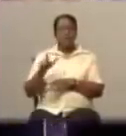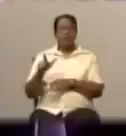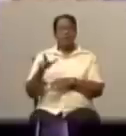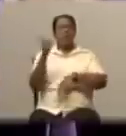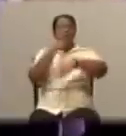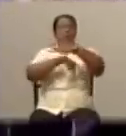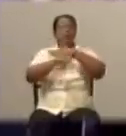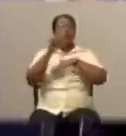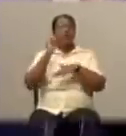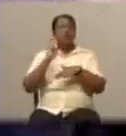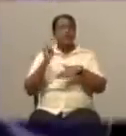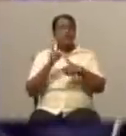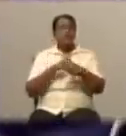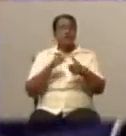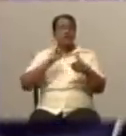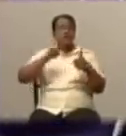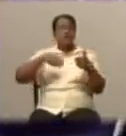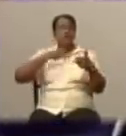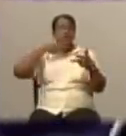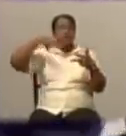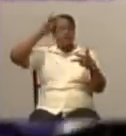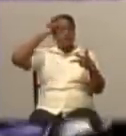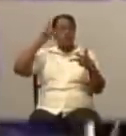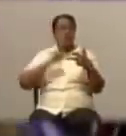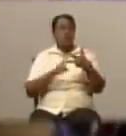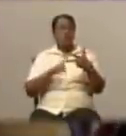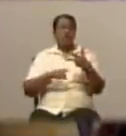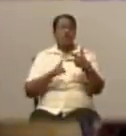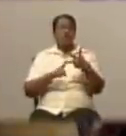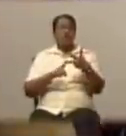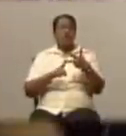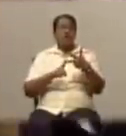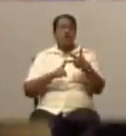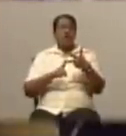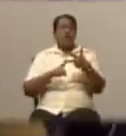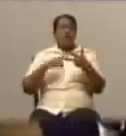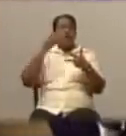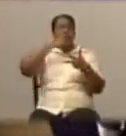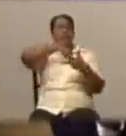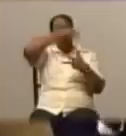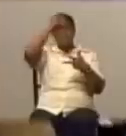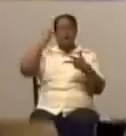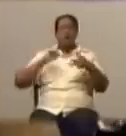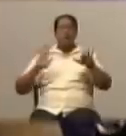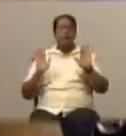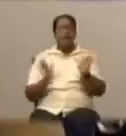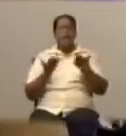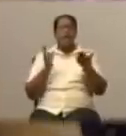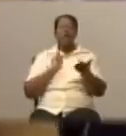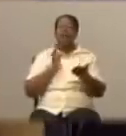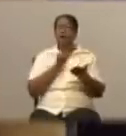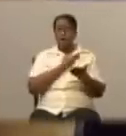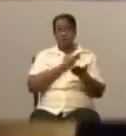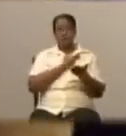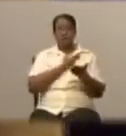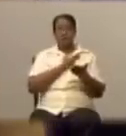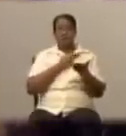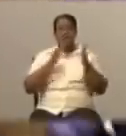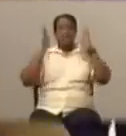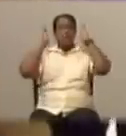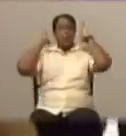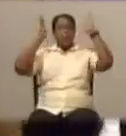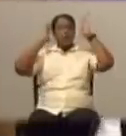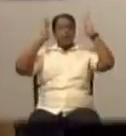may help us to remove all the excuses, to wake up, to stay awake, to read